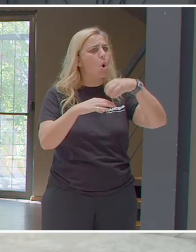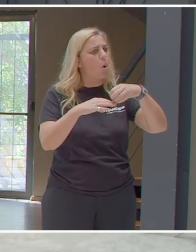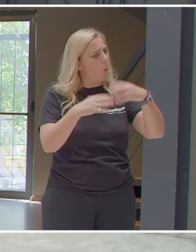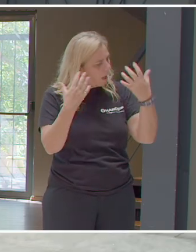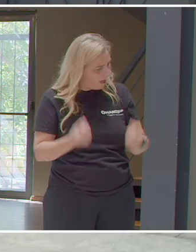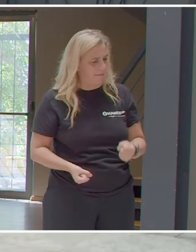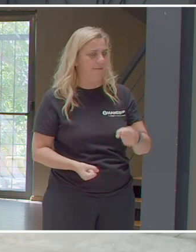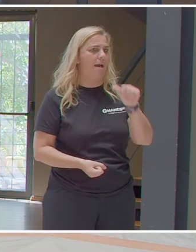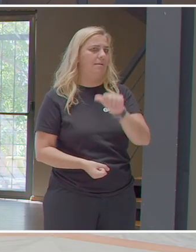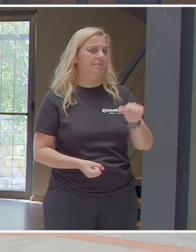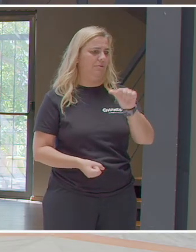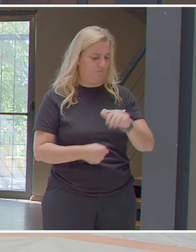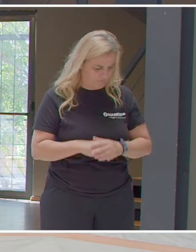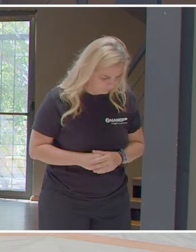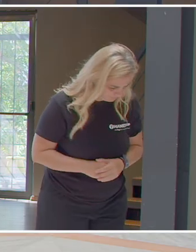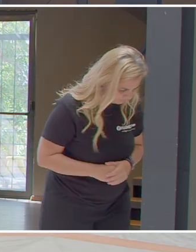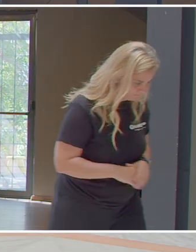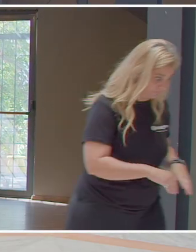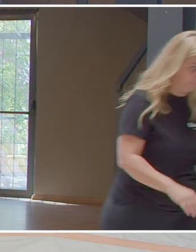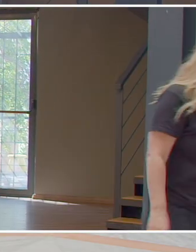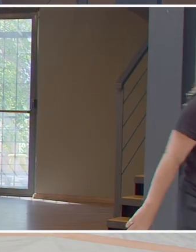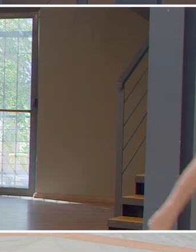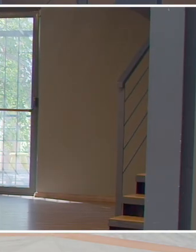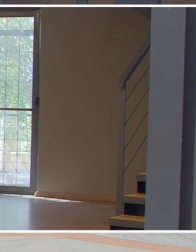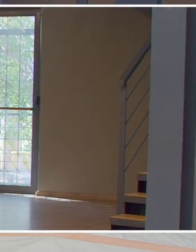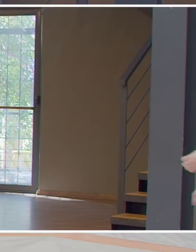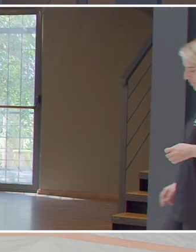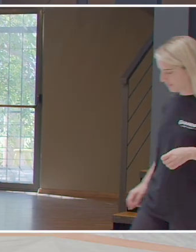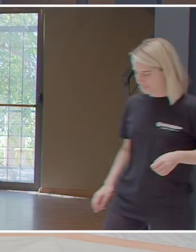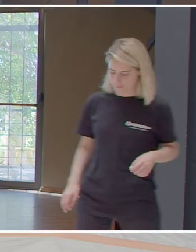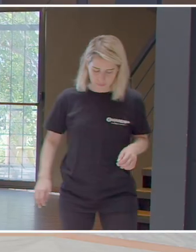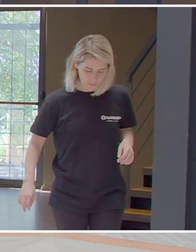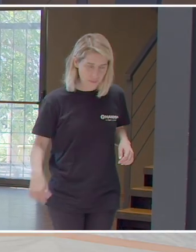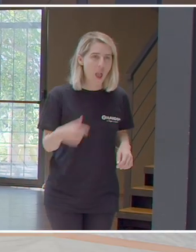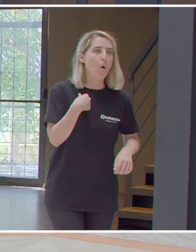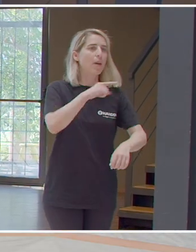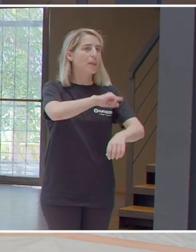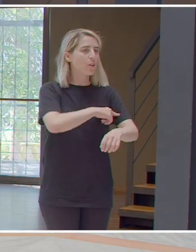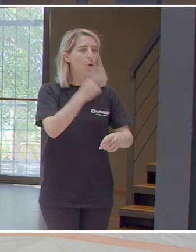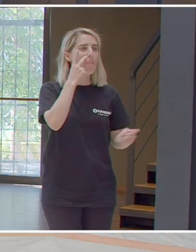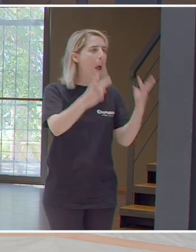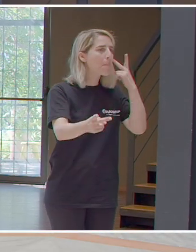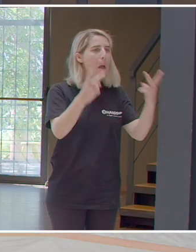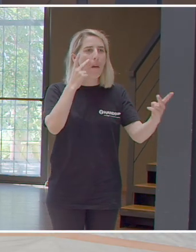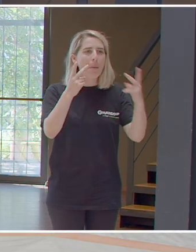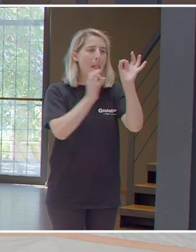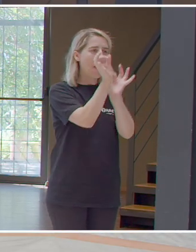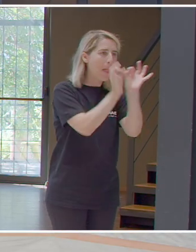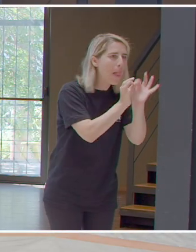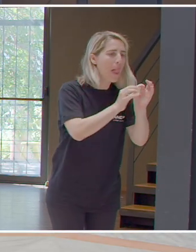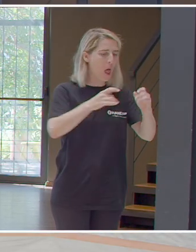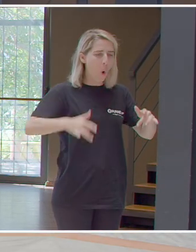of calcium. Yeah. As a pathologist, I've seen thousands of tissue samples and organs,